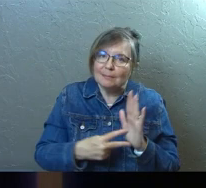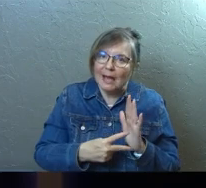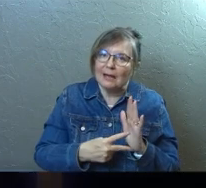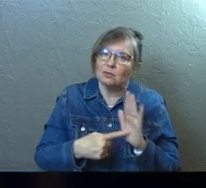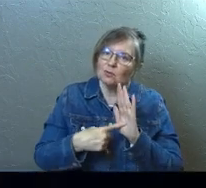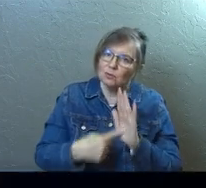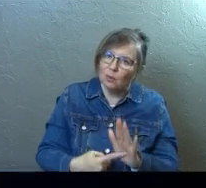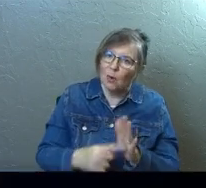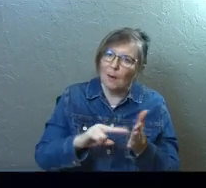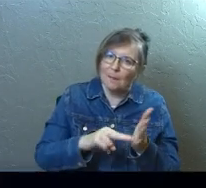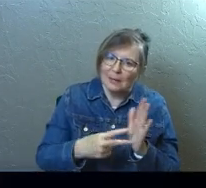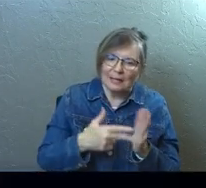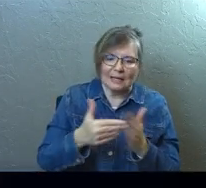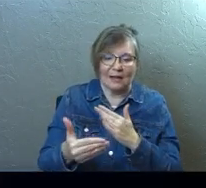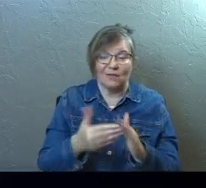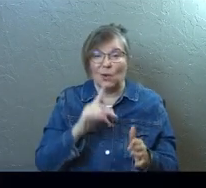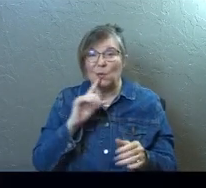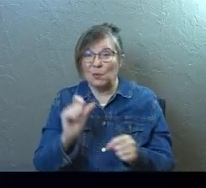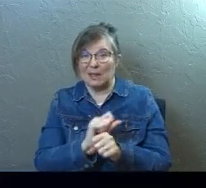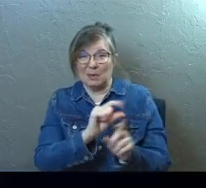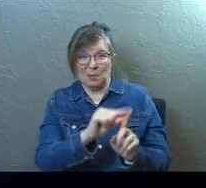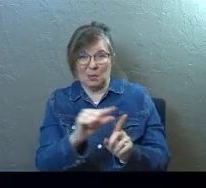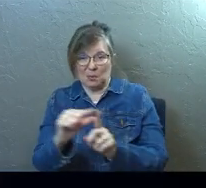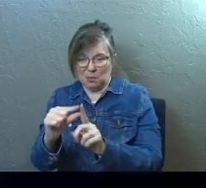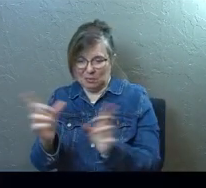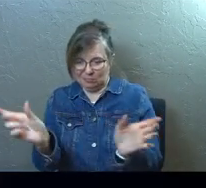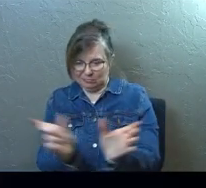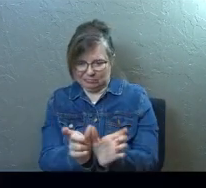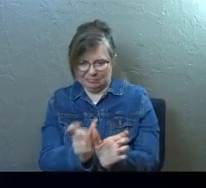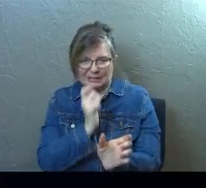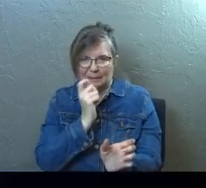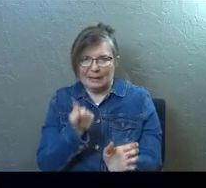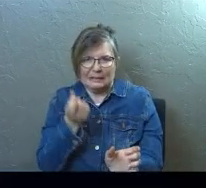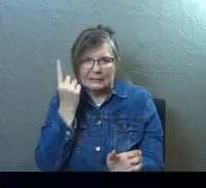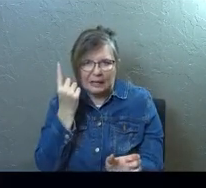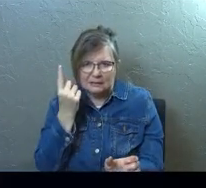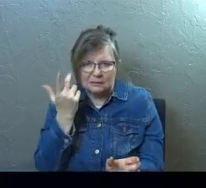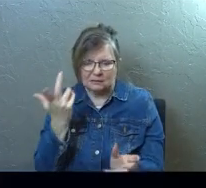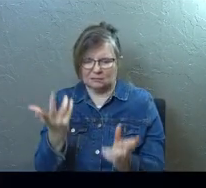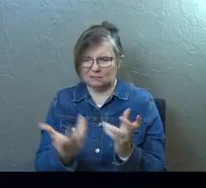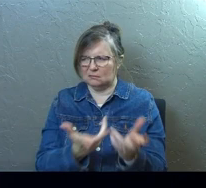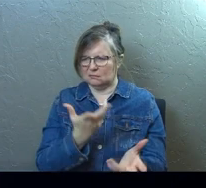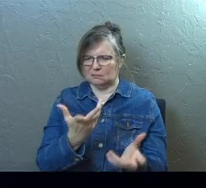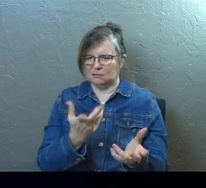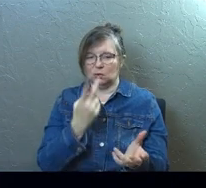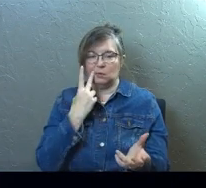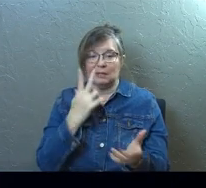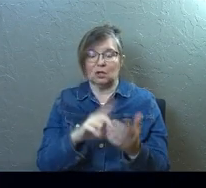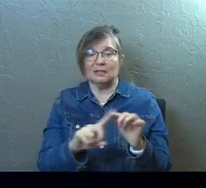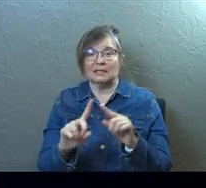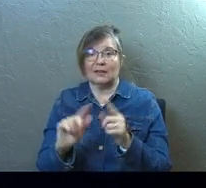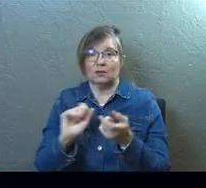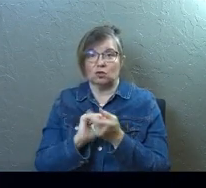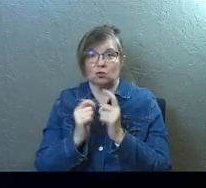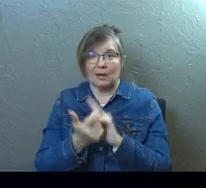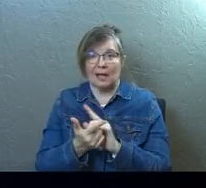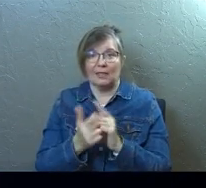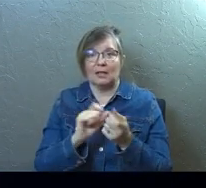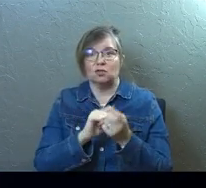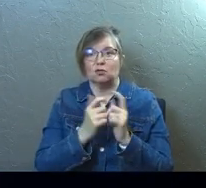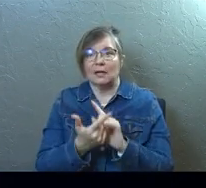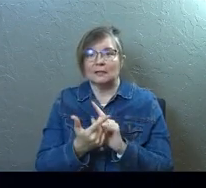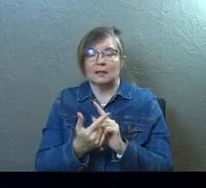to convey a meaning, even though literally it might not make sense to some of you. And so you'll see in your different translations,